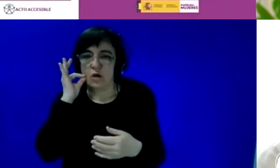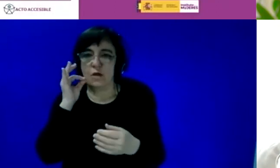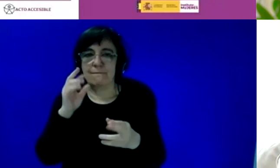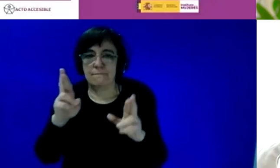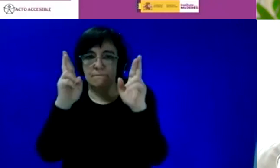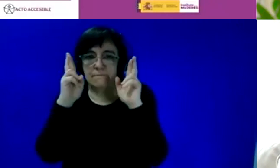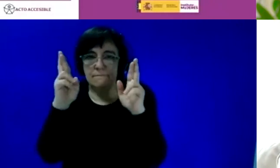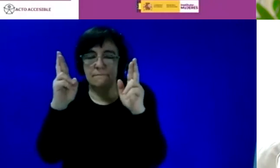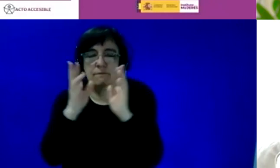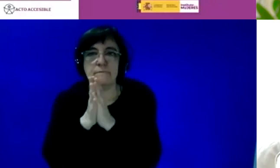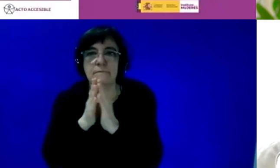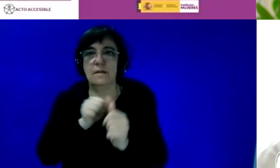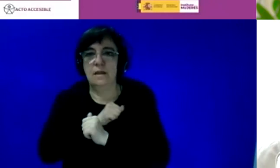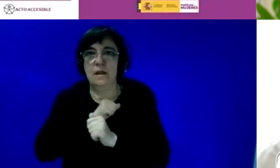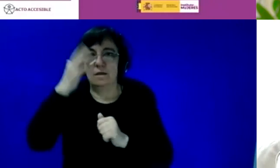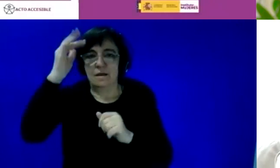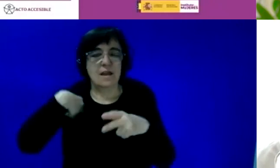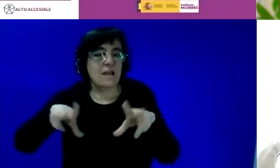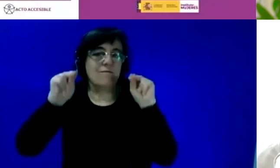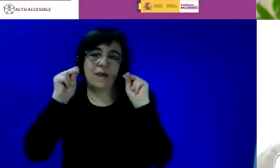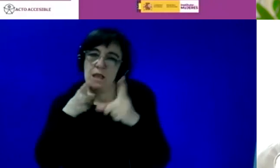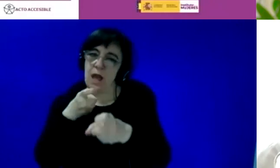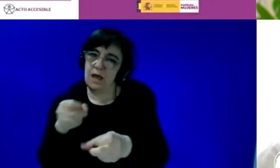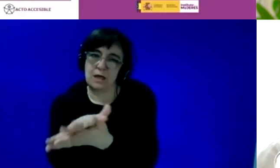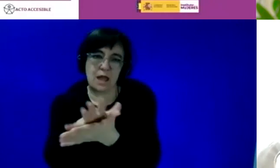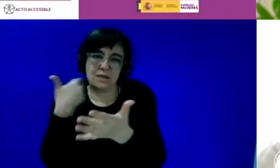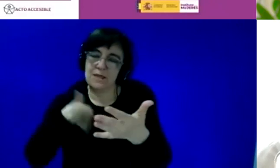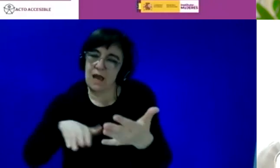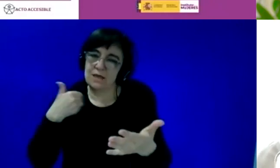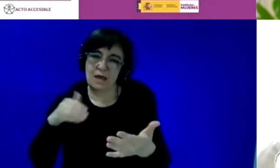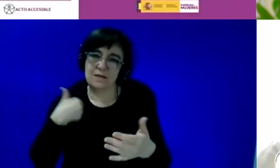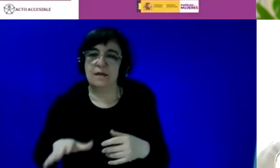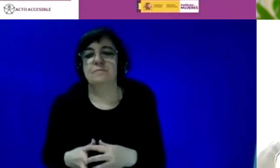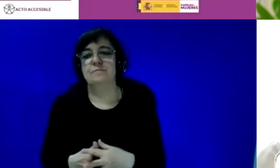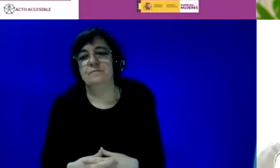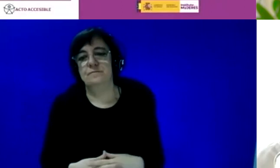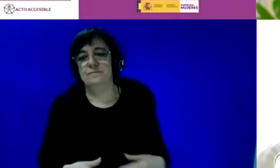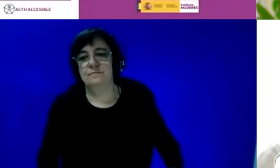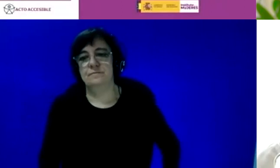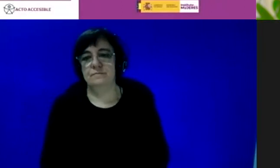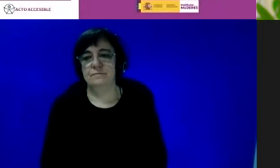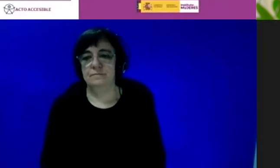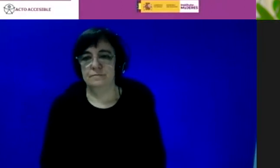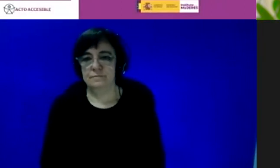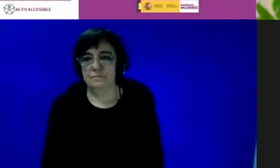Hugs, warmest regards to everyone, and let's hope that this war will end soon. Thank you.